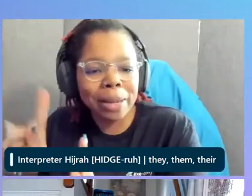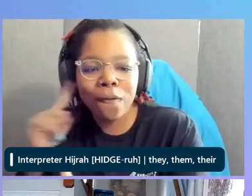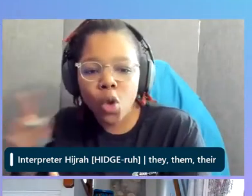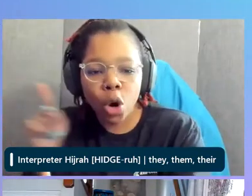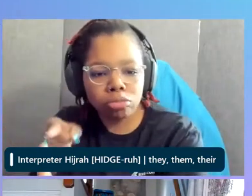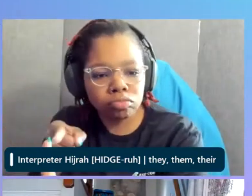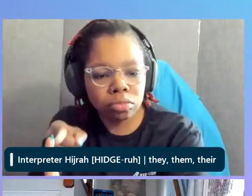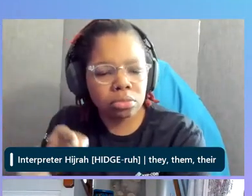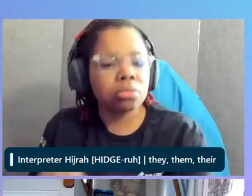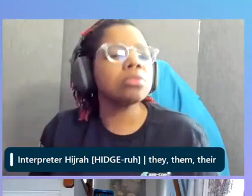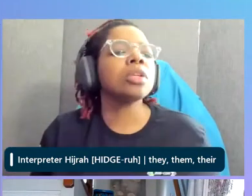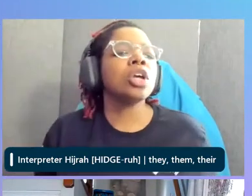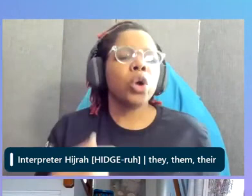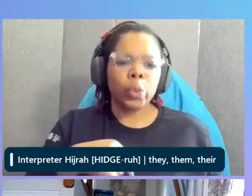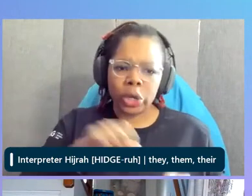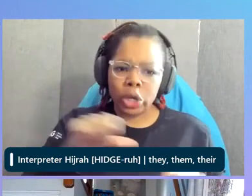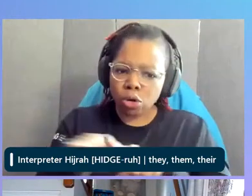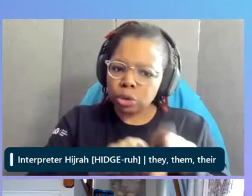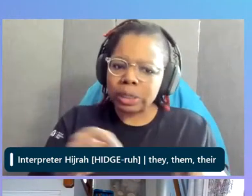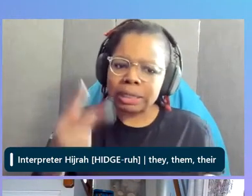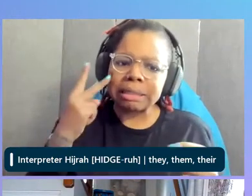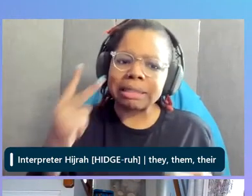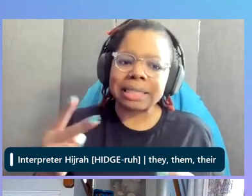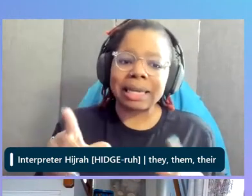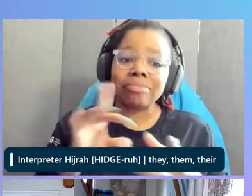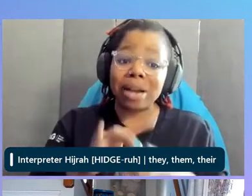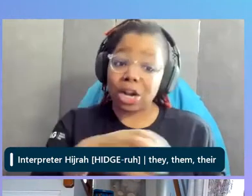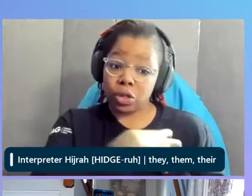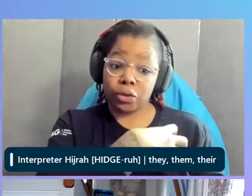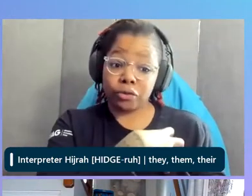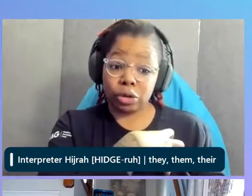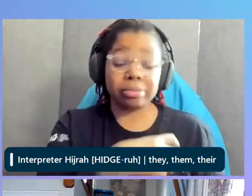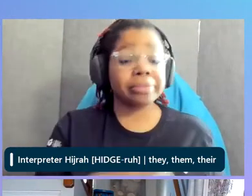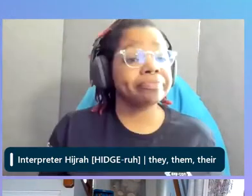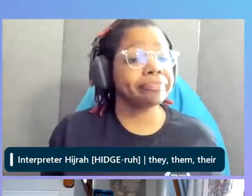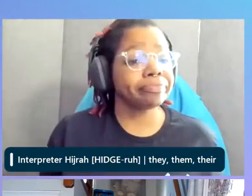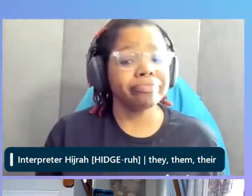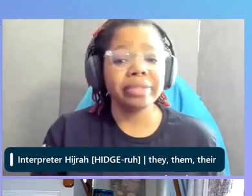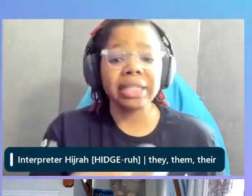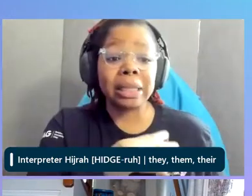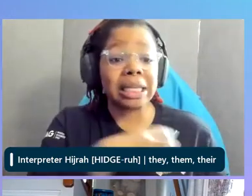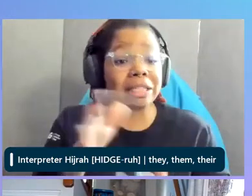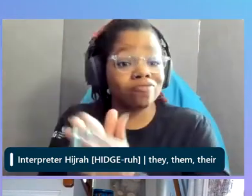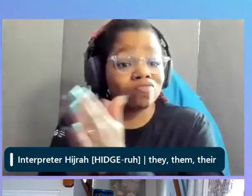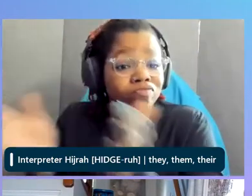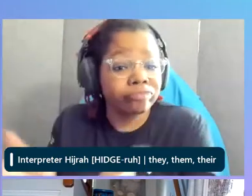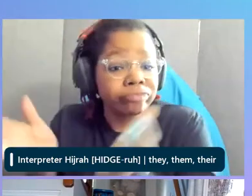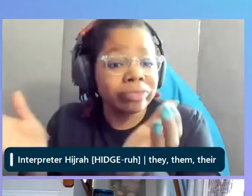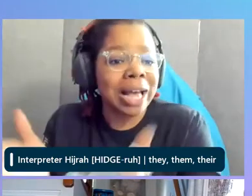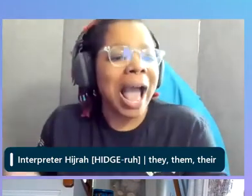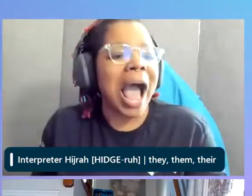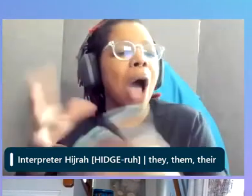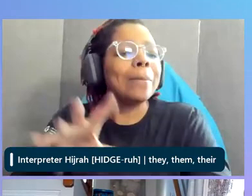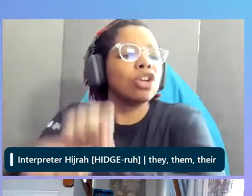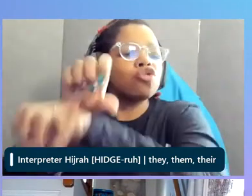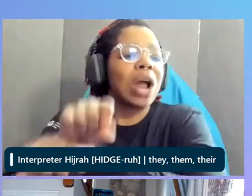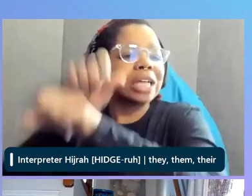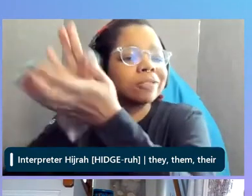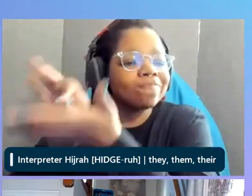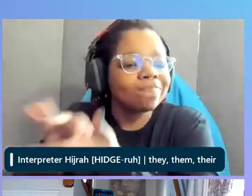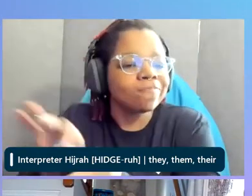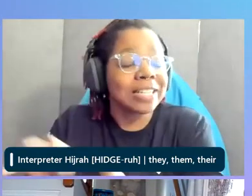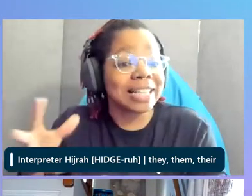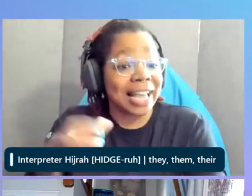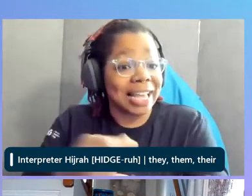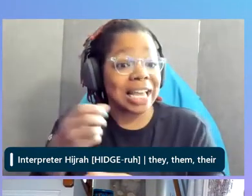We can even see this in law enforcement, right? Where police officers are incentivized by how many arrests they make, right? They get a bonus for